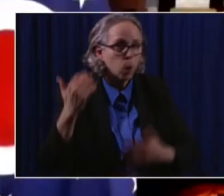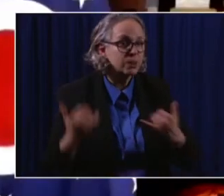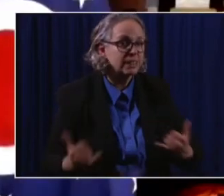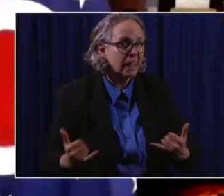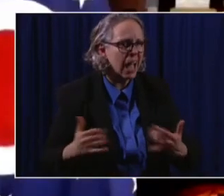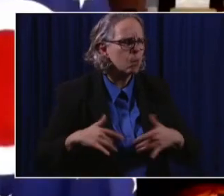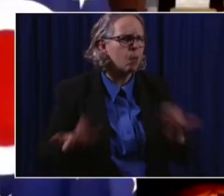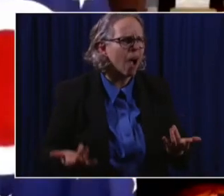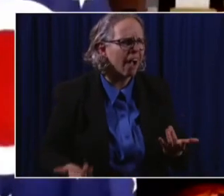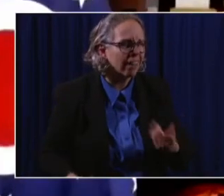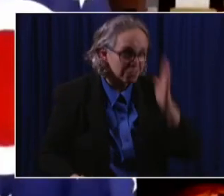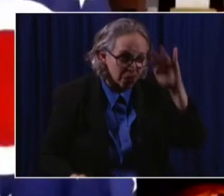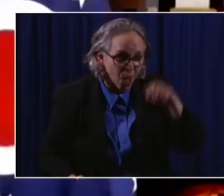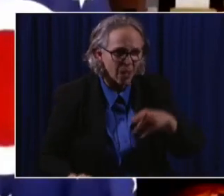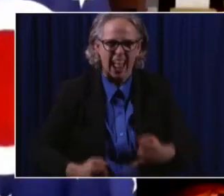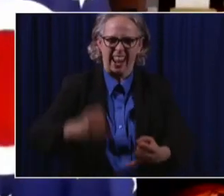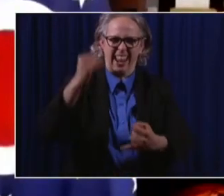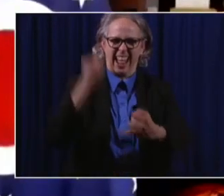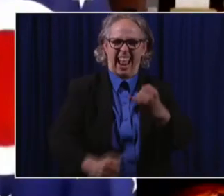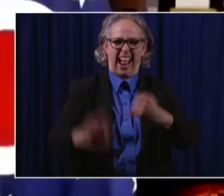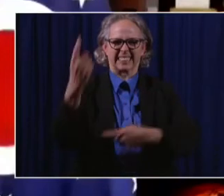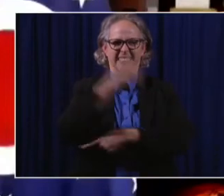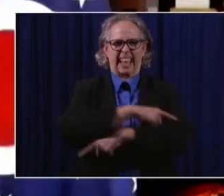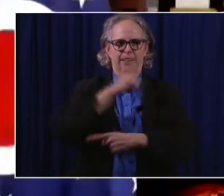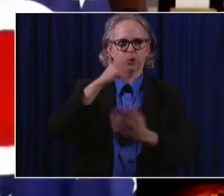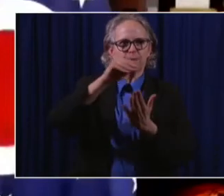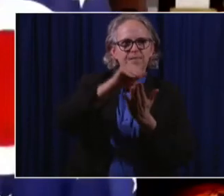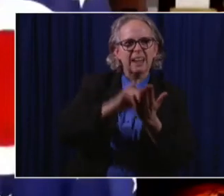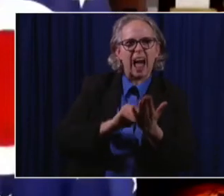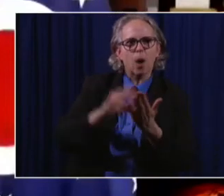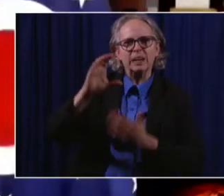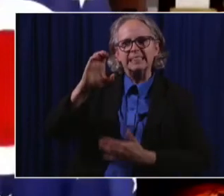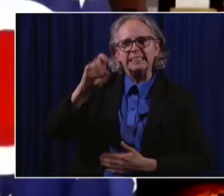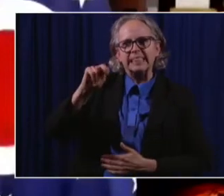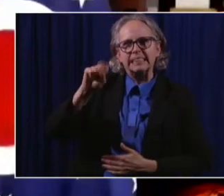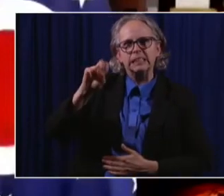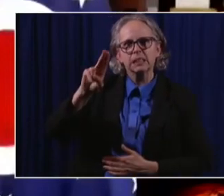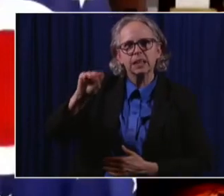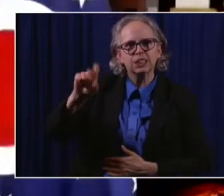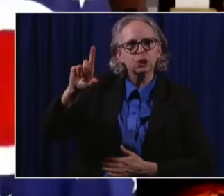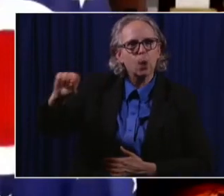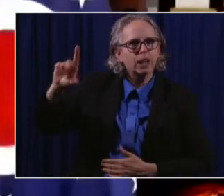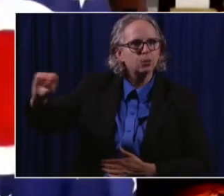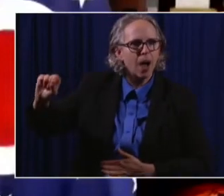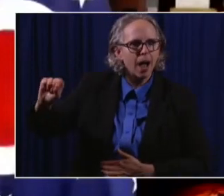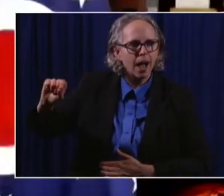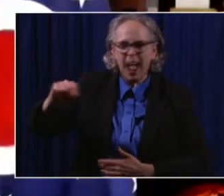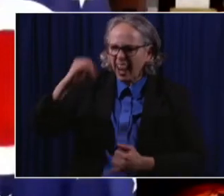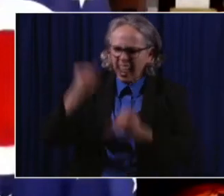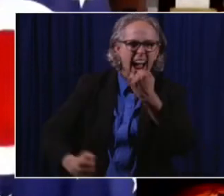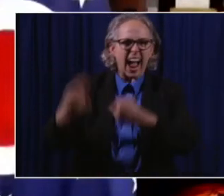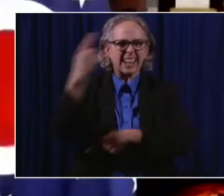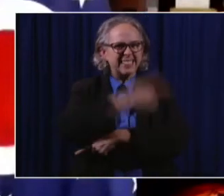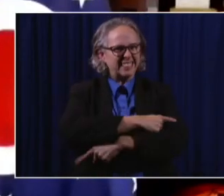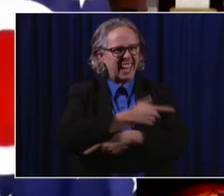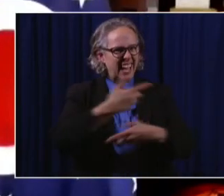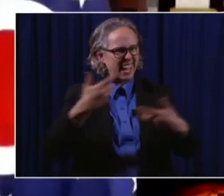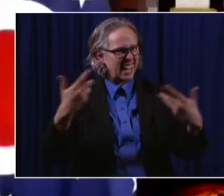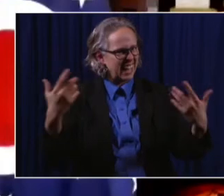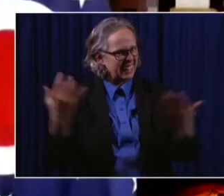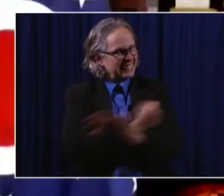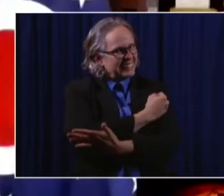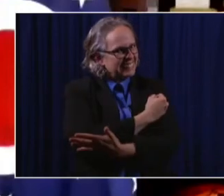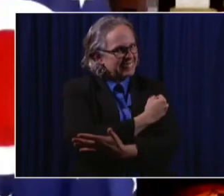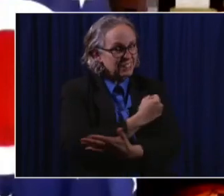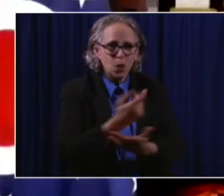to fill out the census. Our time has drawing to a close for the 2020 census. We need to get